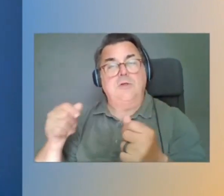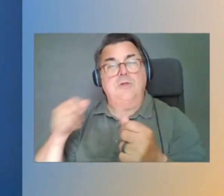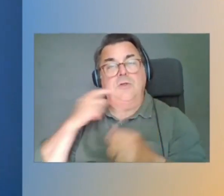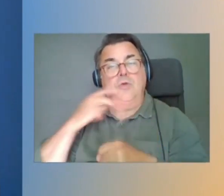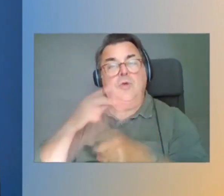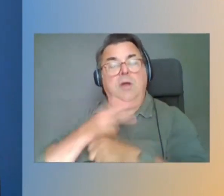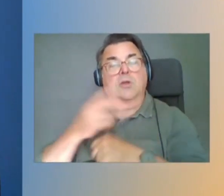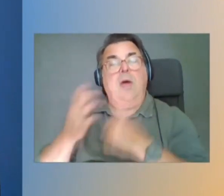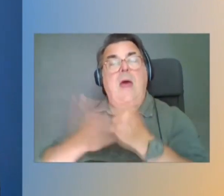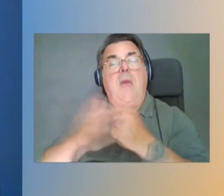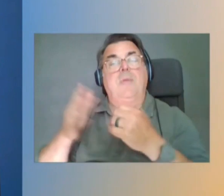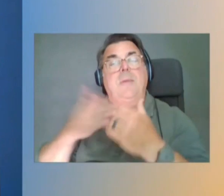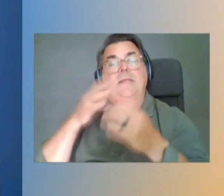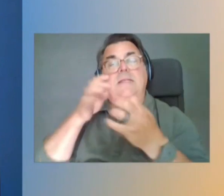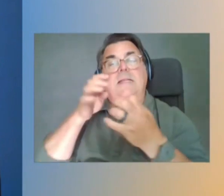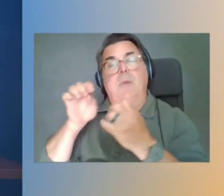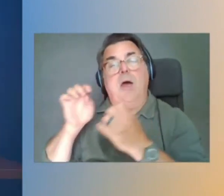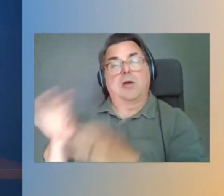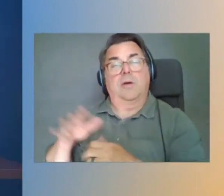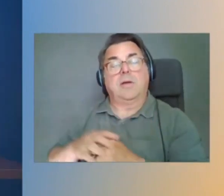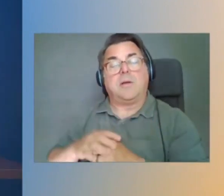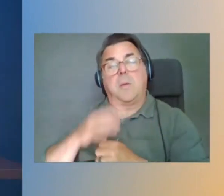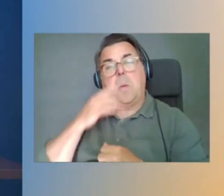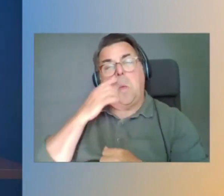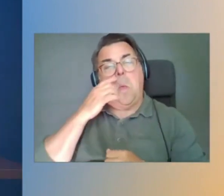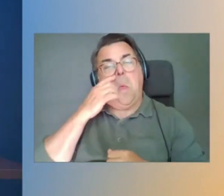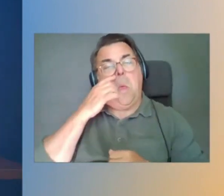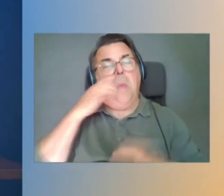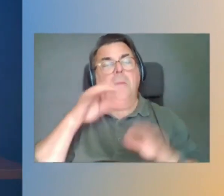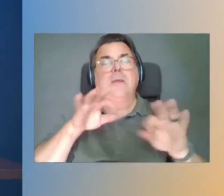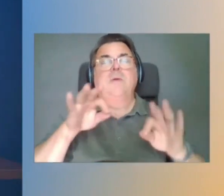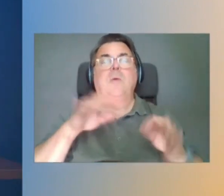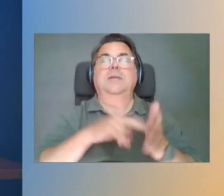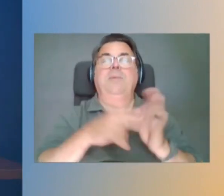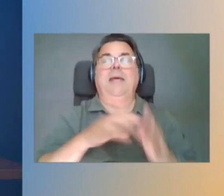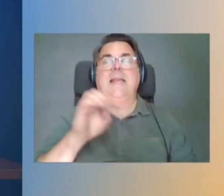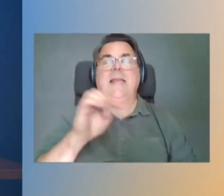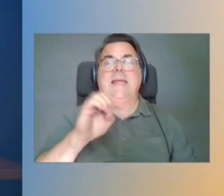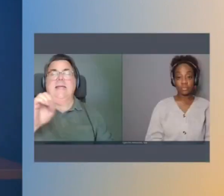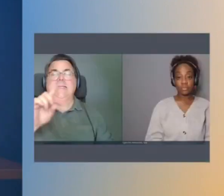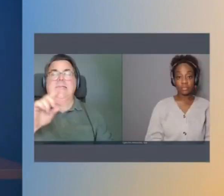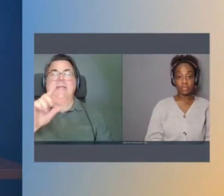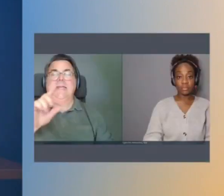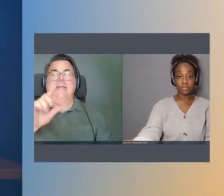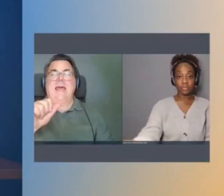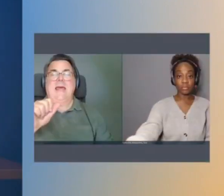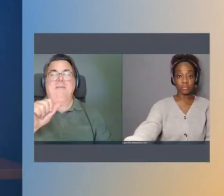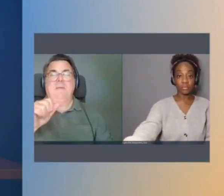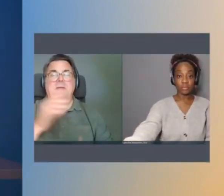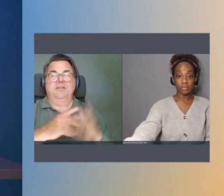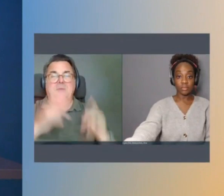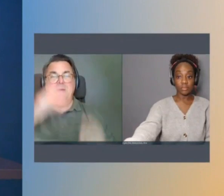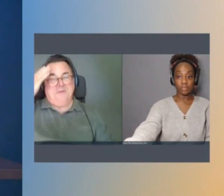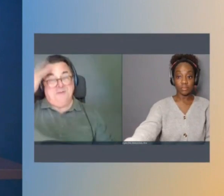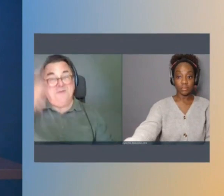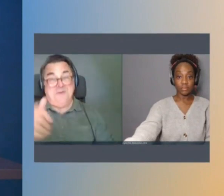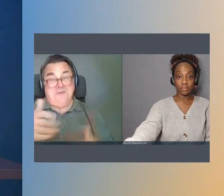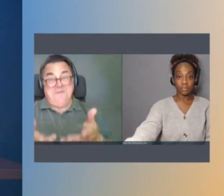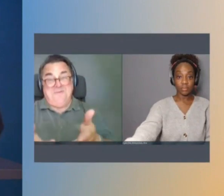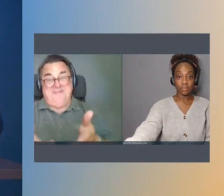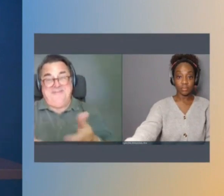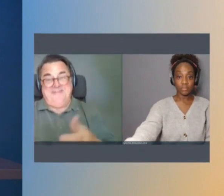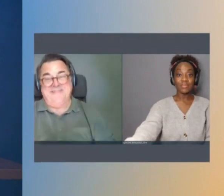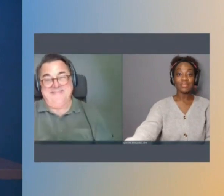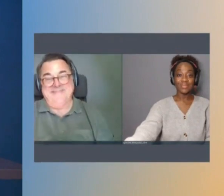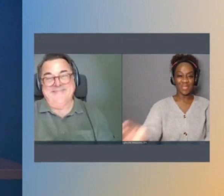workloads to AWS. Maybe we should also say what EDA is for anybody out there who's we use a lot of acronyms, right? Yeah,